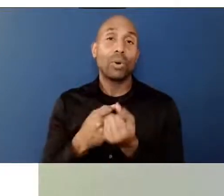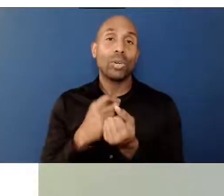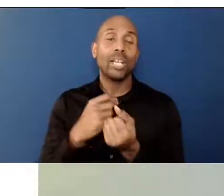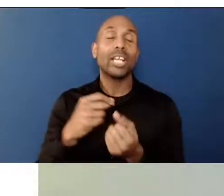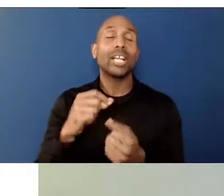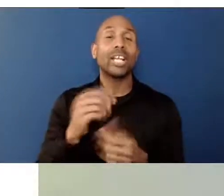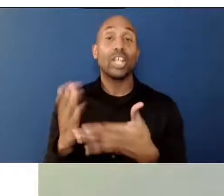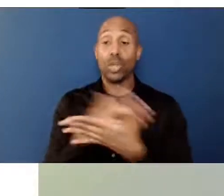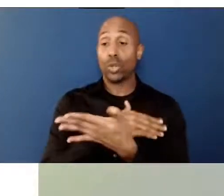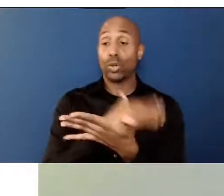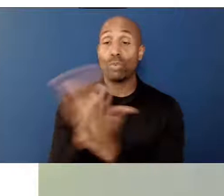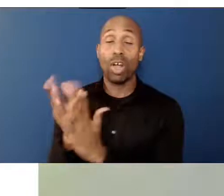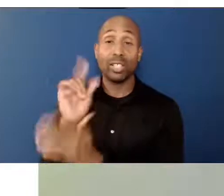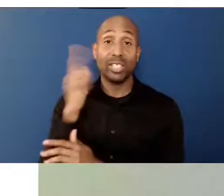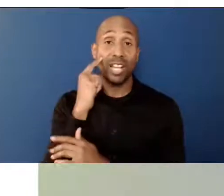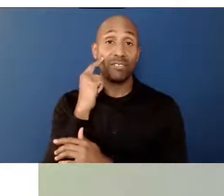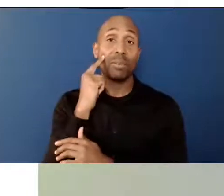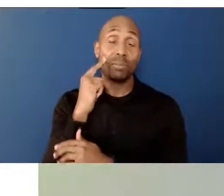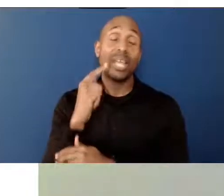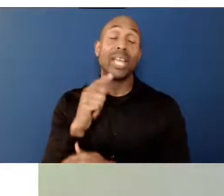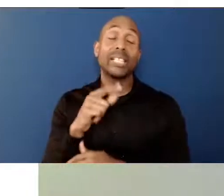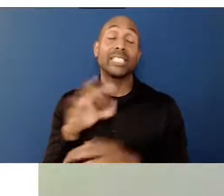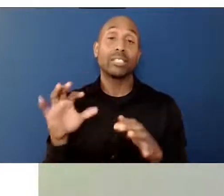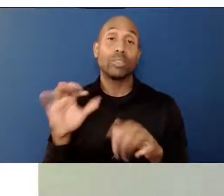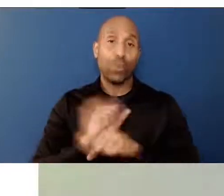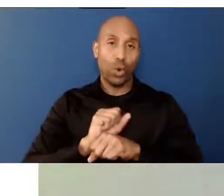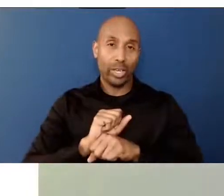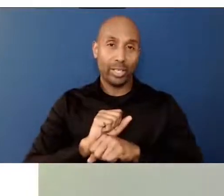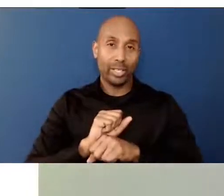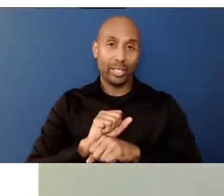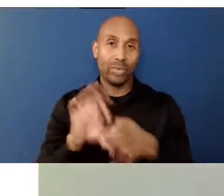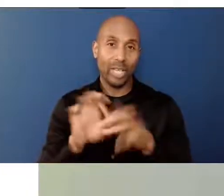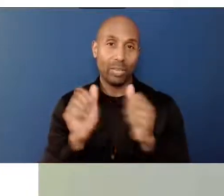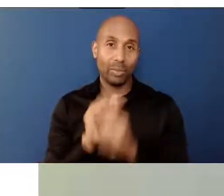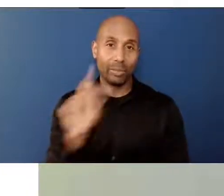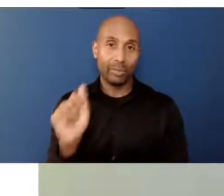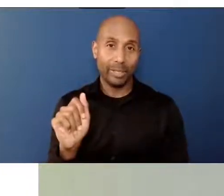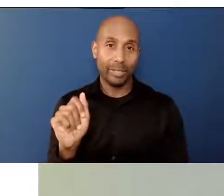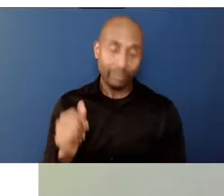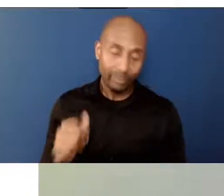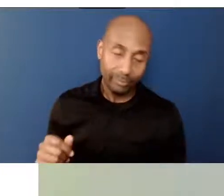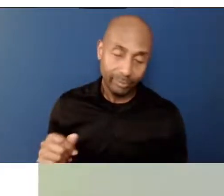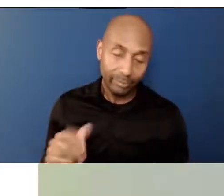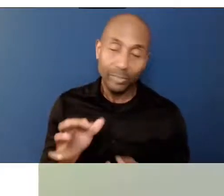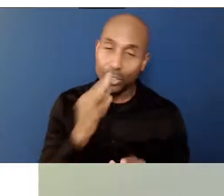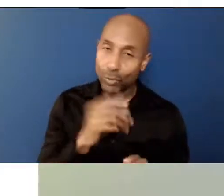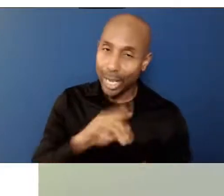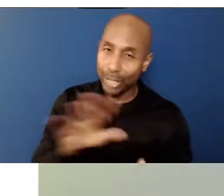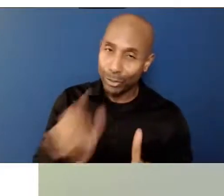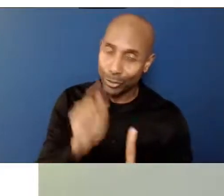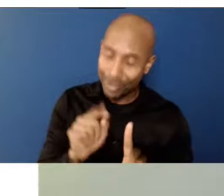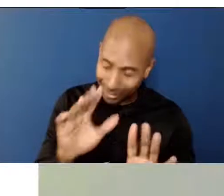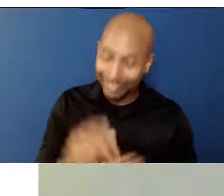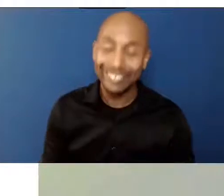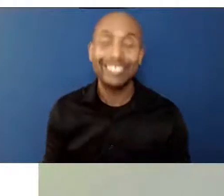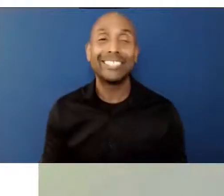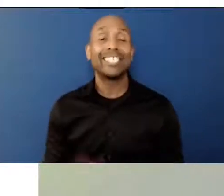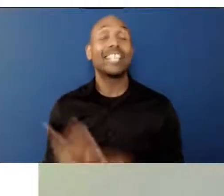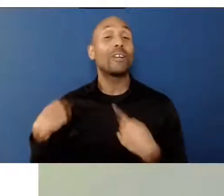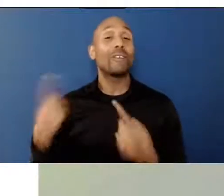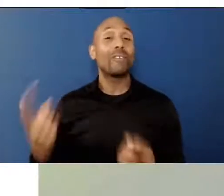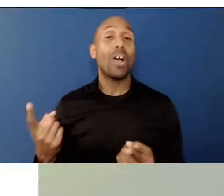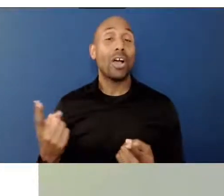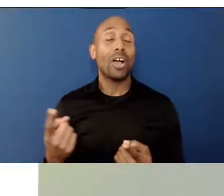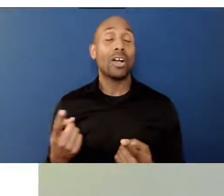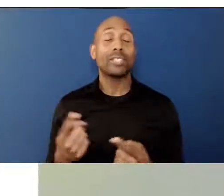your point, really. I'll get there eventually. So what's happened so far? Well, work on implementation of that first